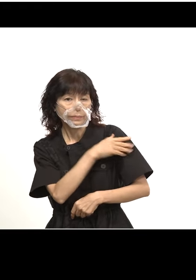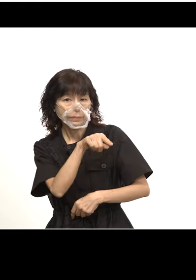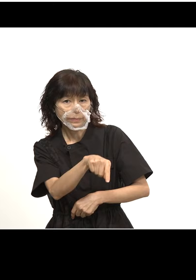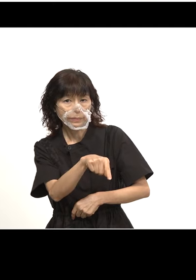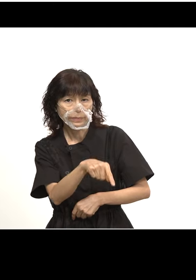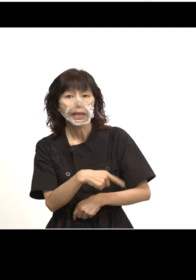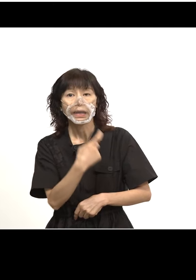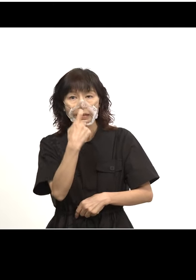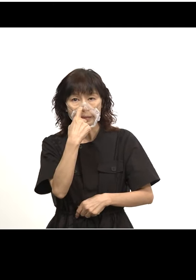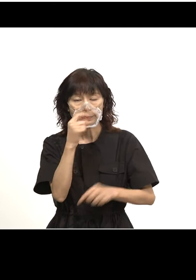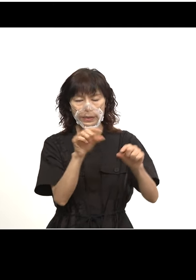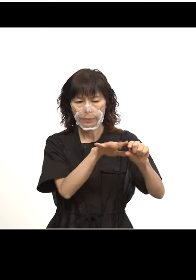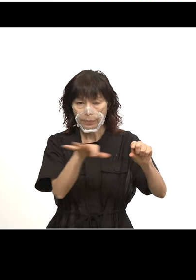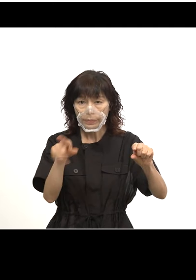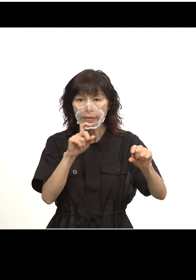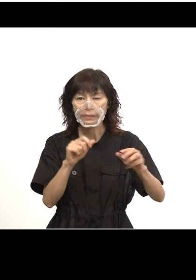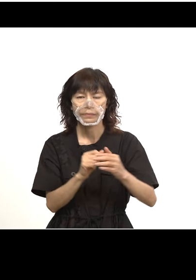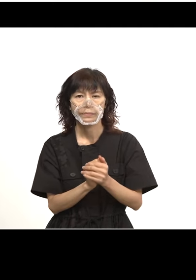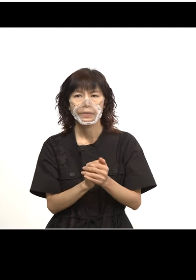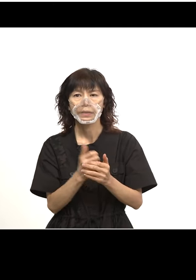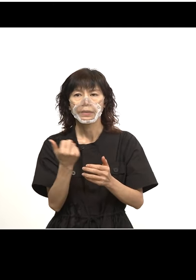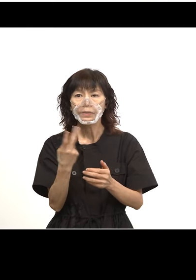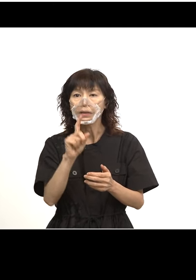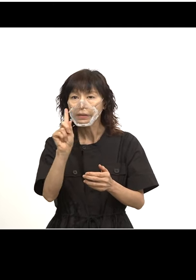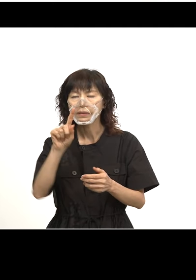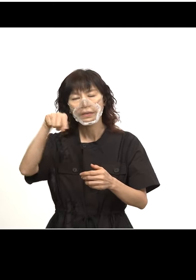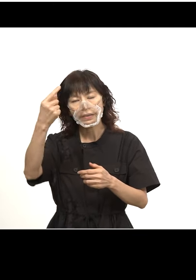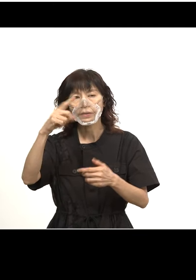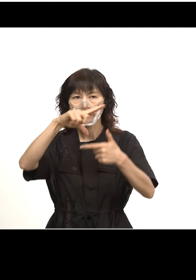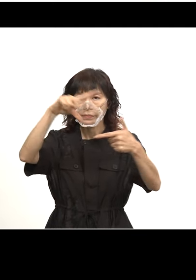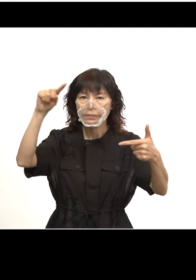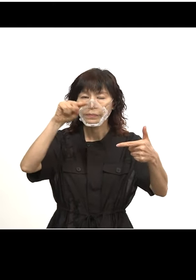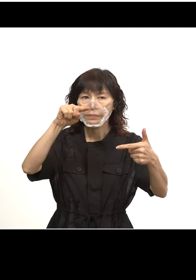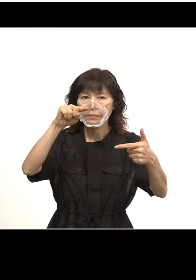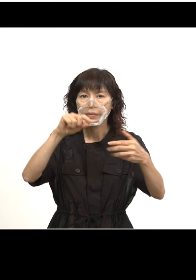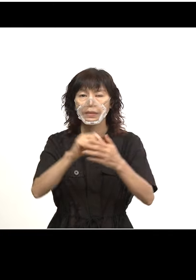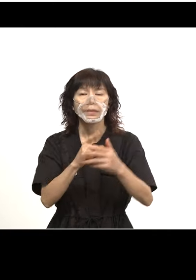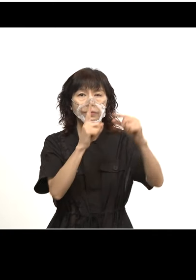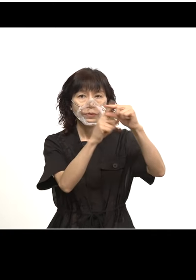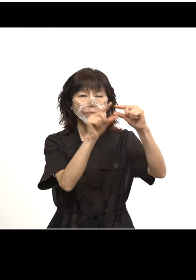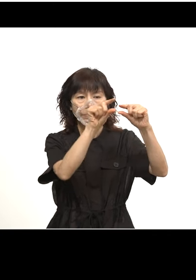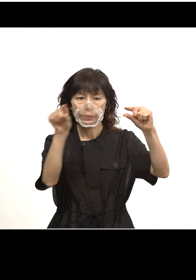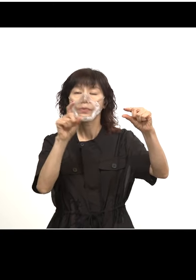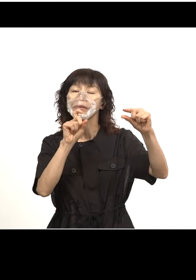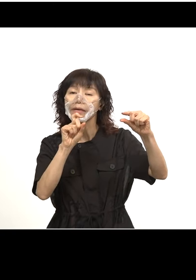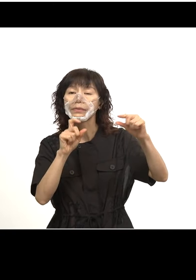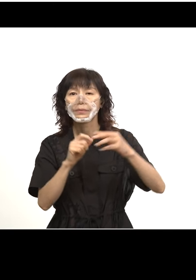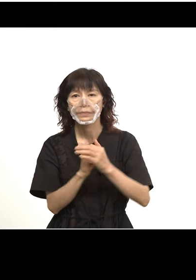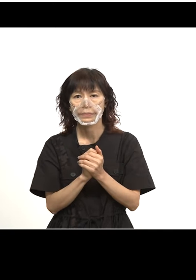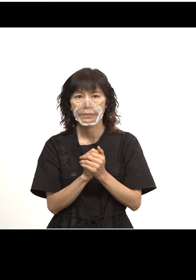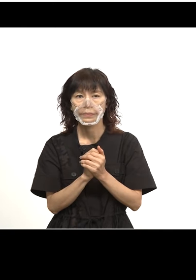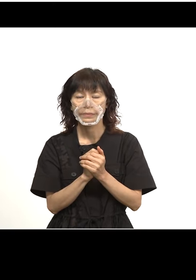You can open the Chinese live captioning in a separate window by selecting the icon under the language bar. If you